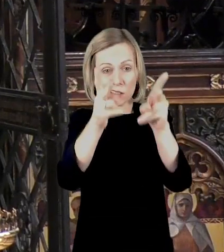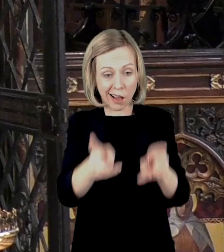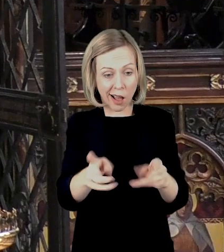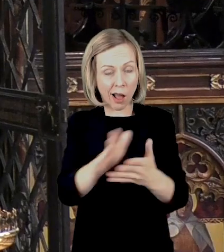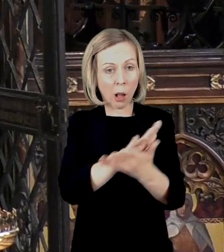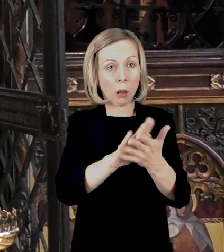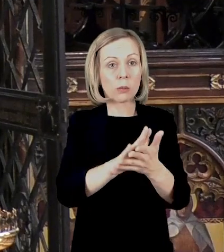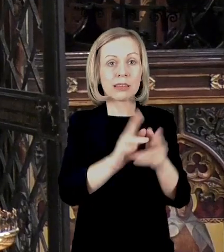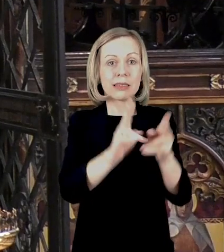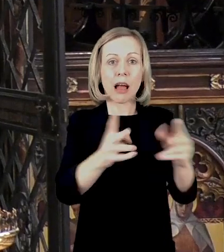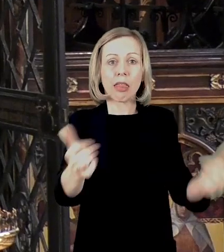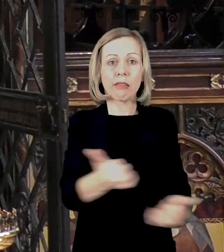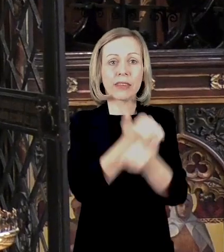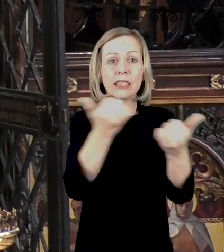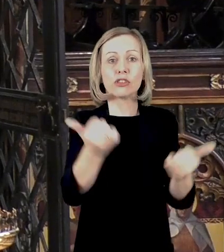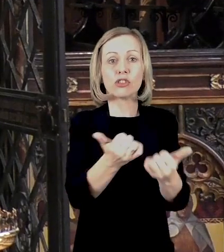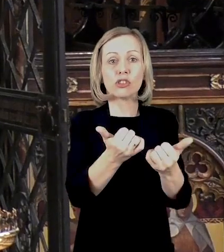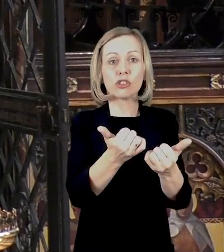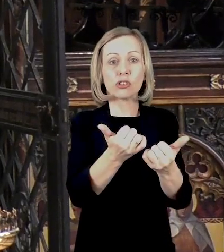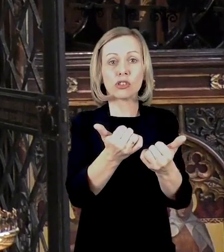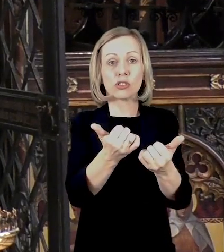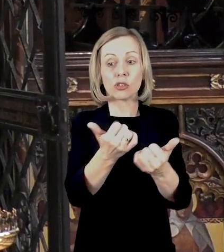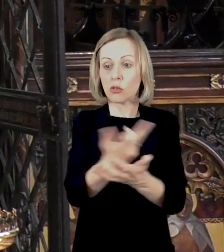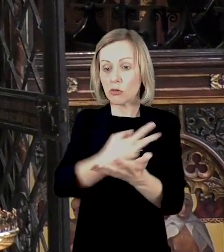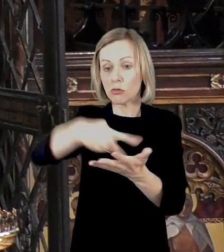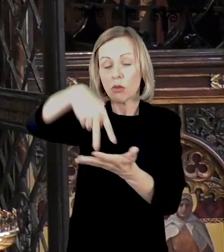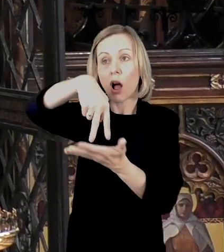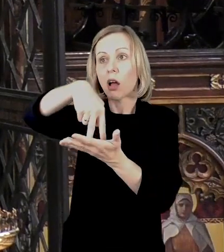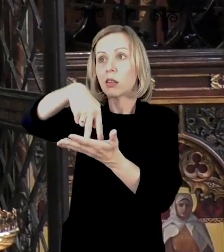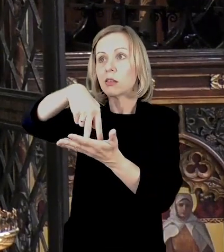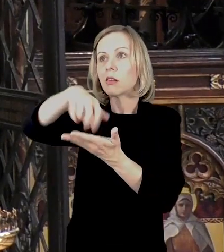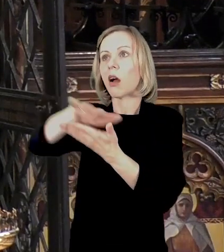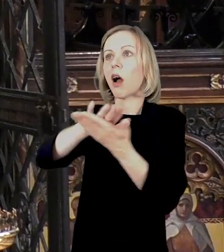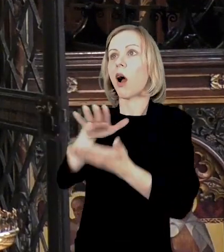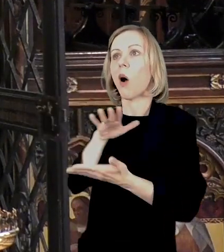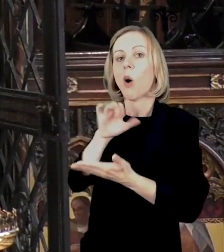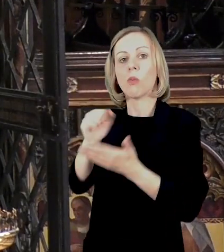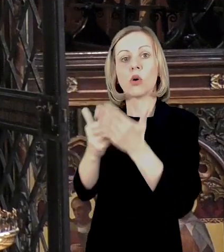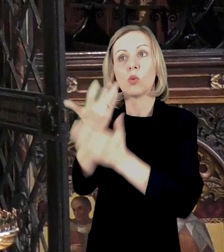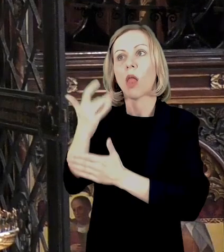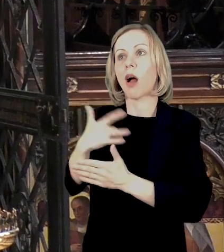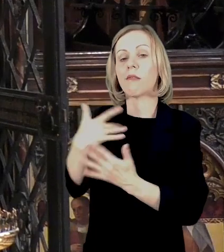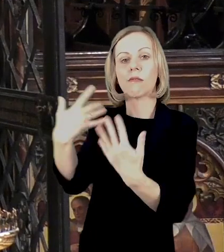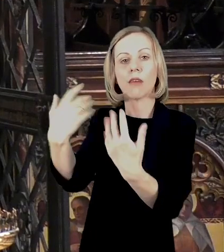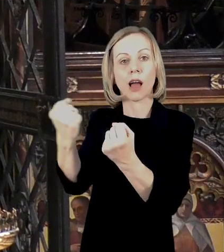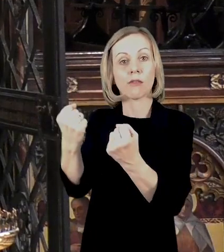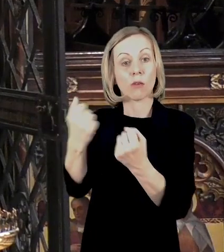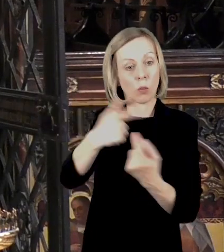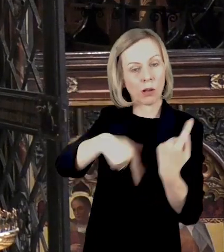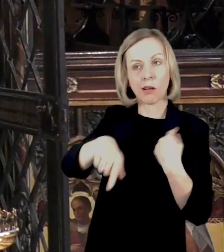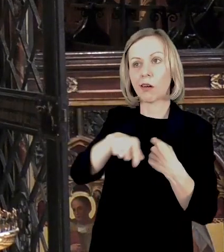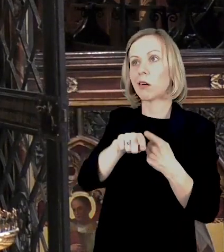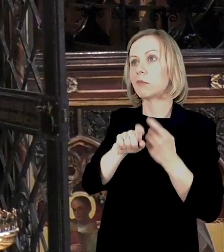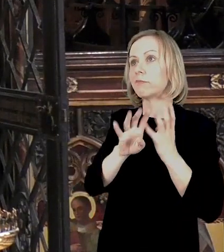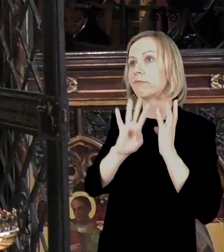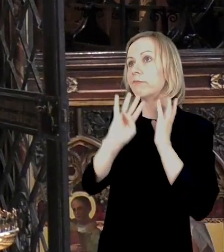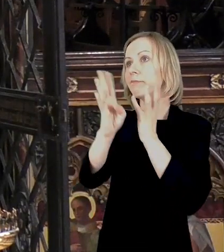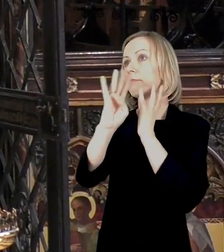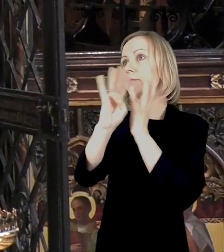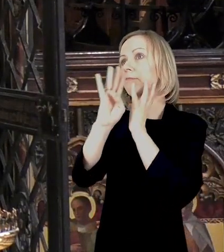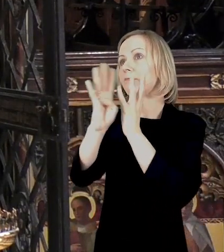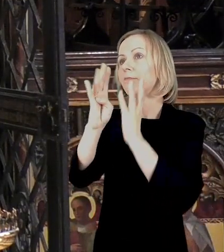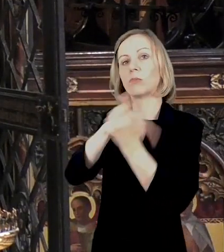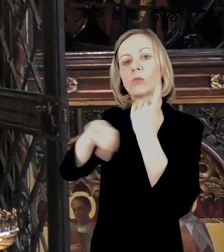life. May we then go forward eagerly to meet our Redeemer and, after life on earth, be reunited with all our brothers